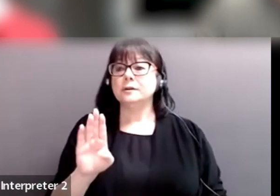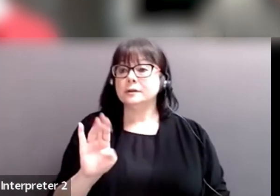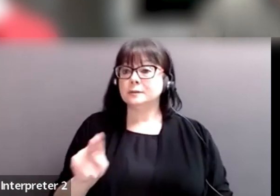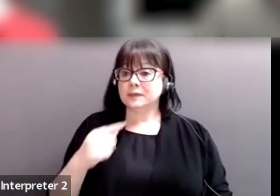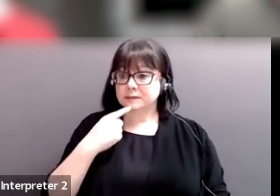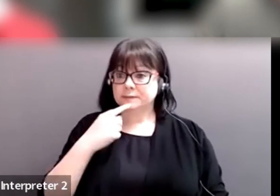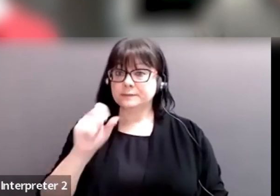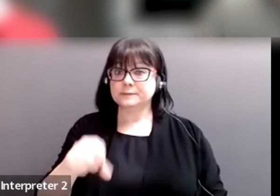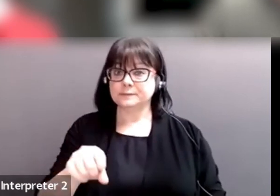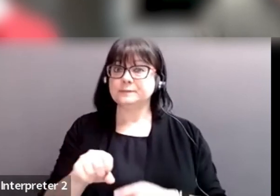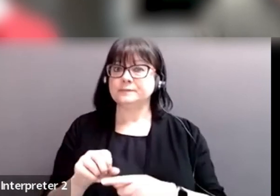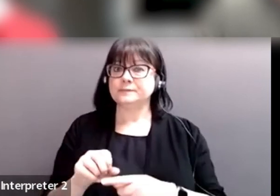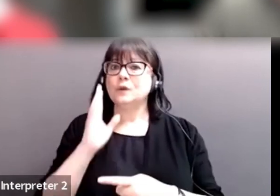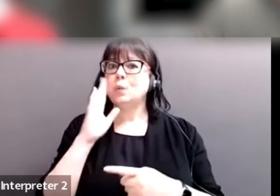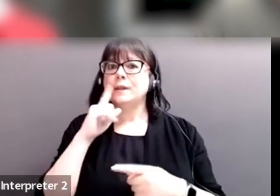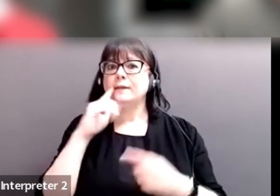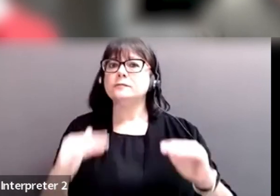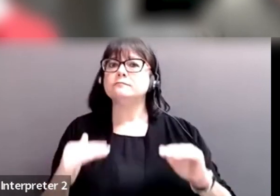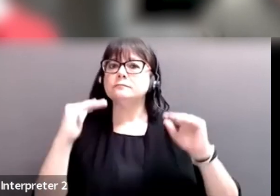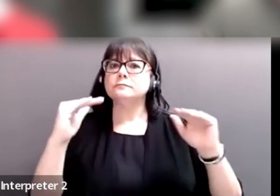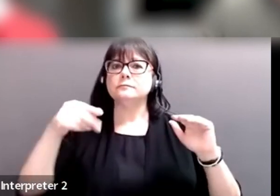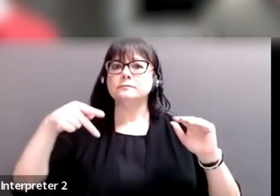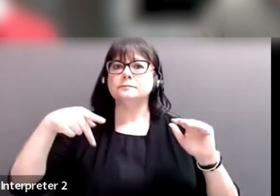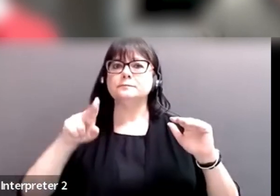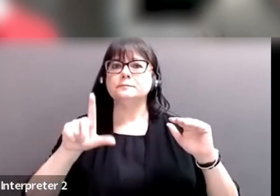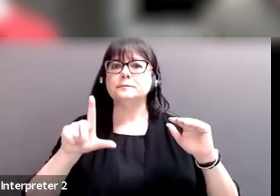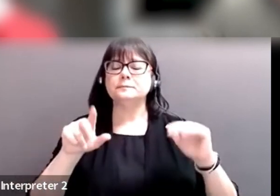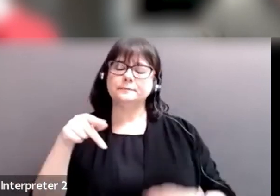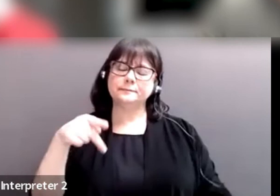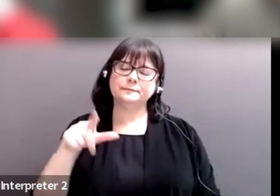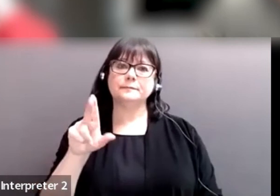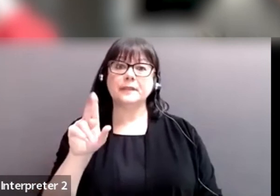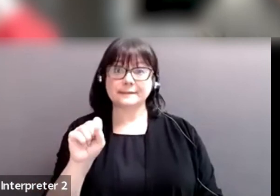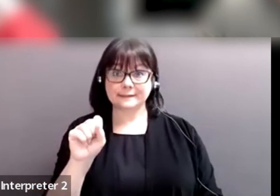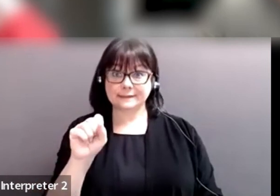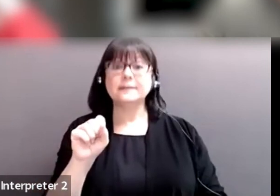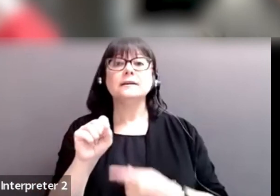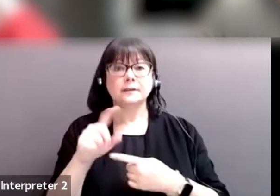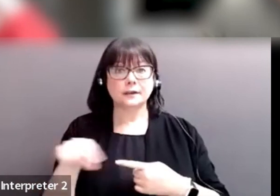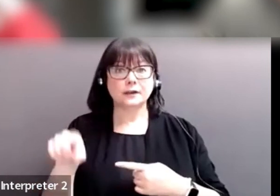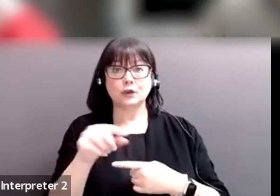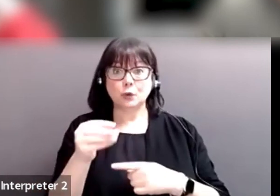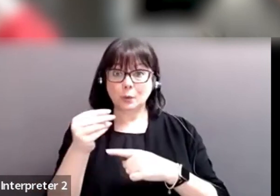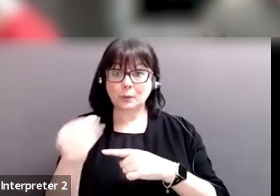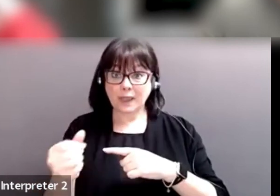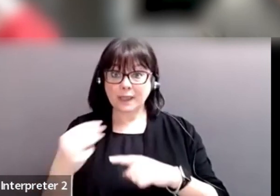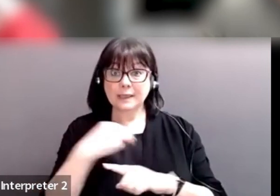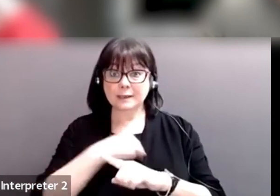going to be part of our Pocketed Plus tier. So when you upgrade to the paid version, you will get alerts. So when you have a